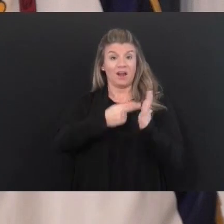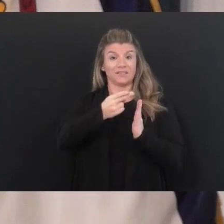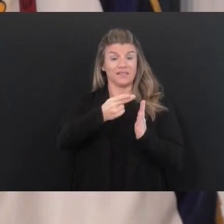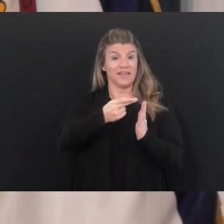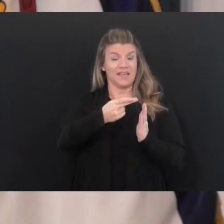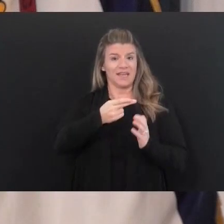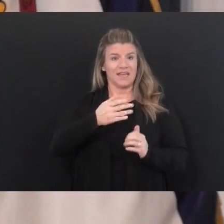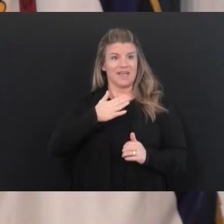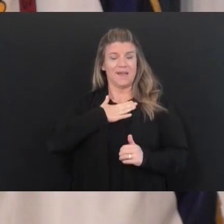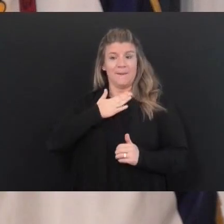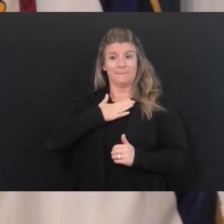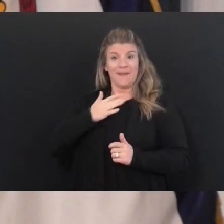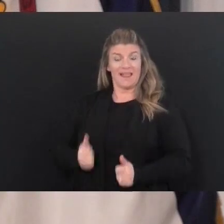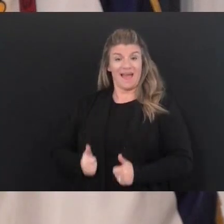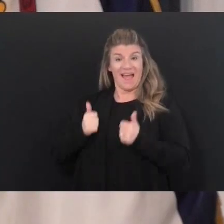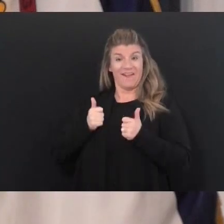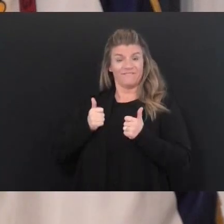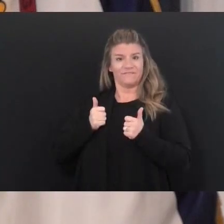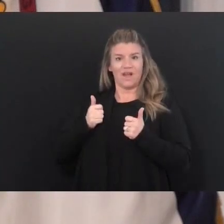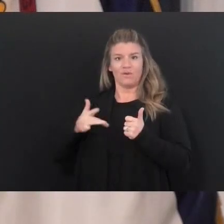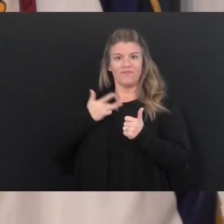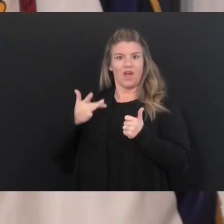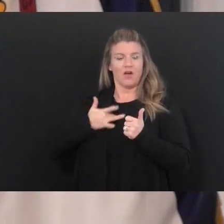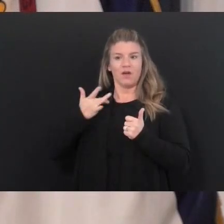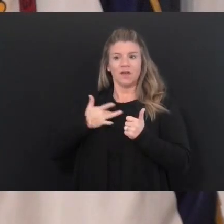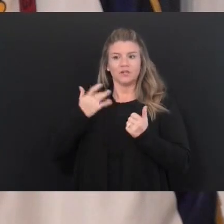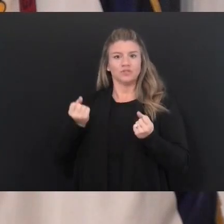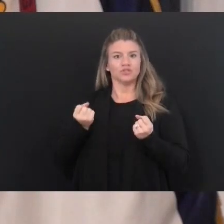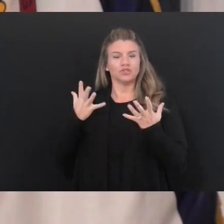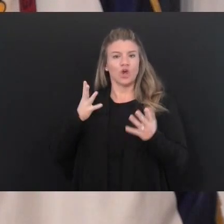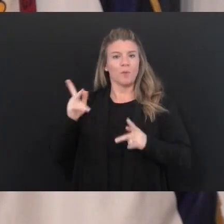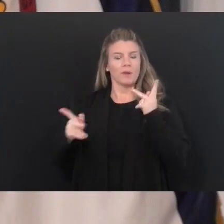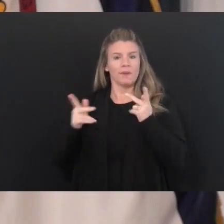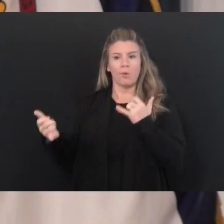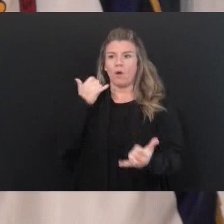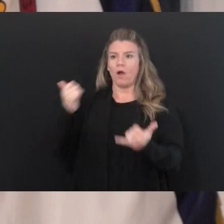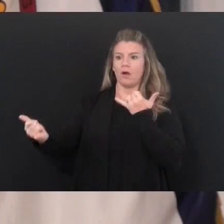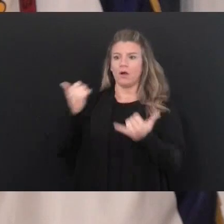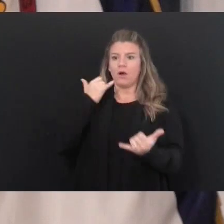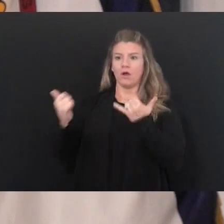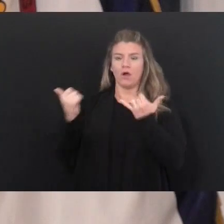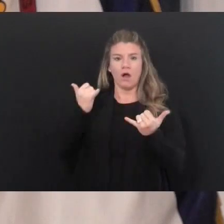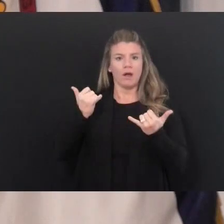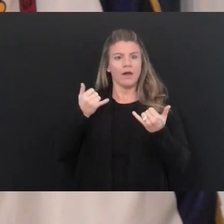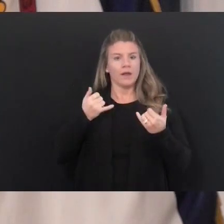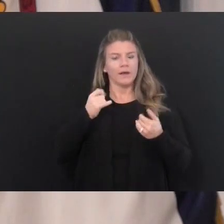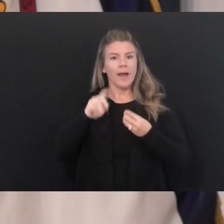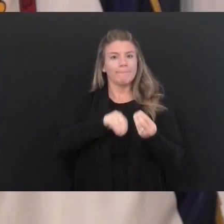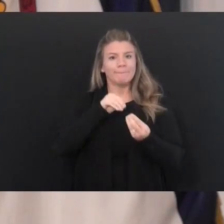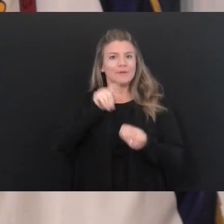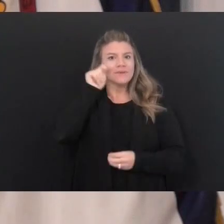we've gotten all these calls in regard to the tanning businesses or tanning beds. We